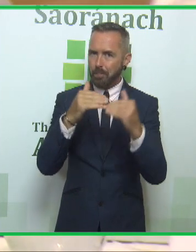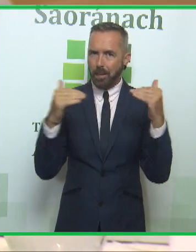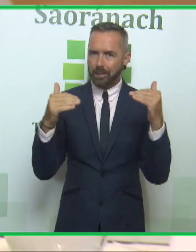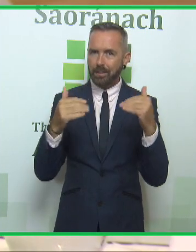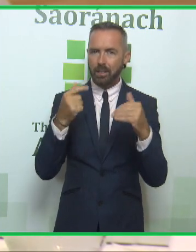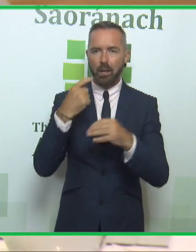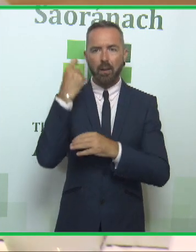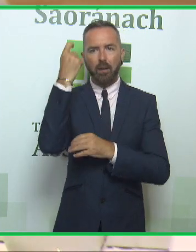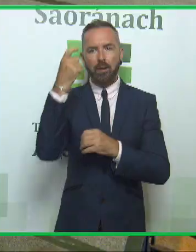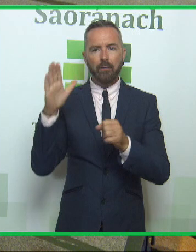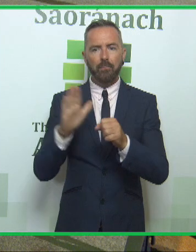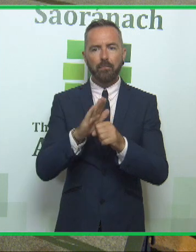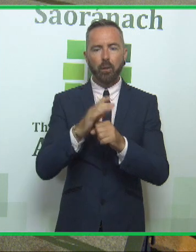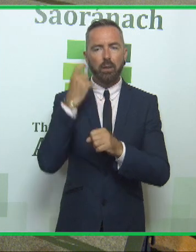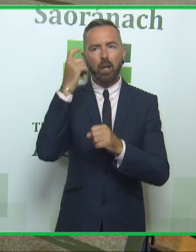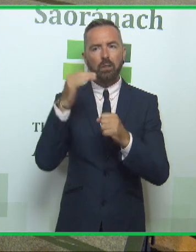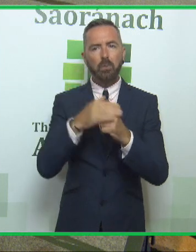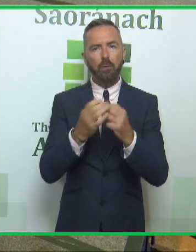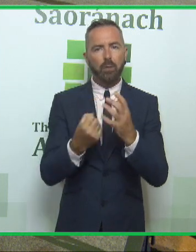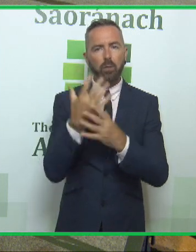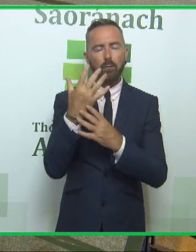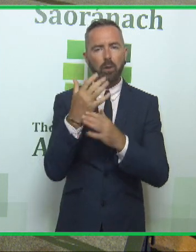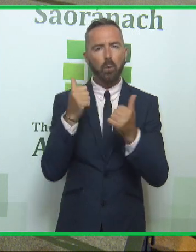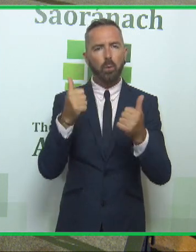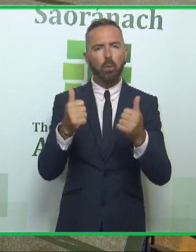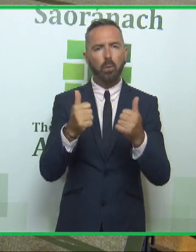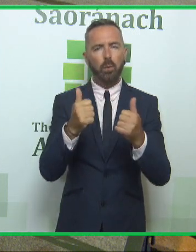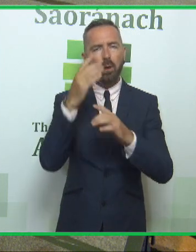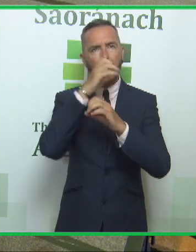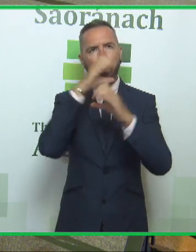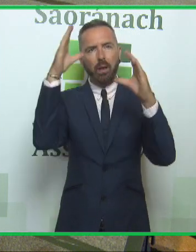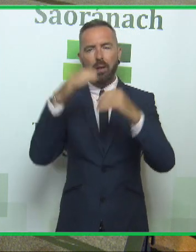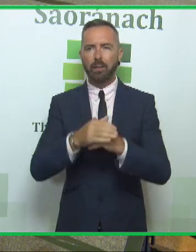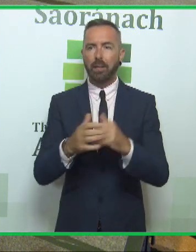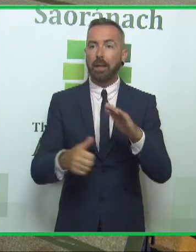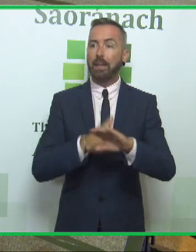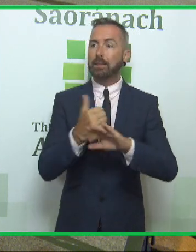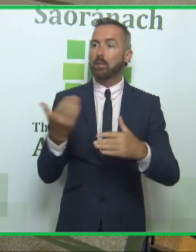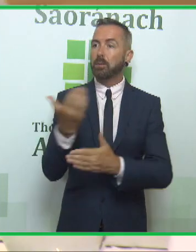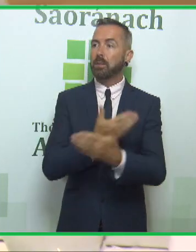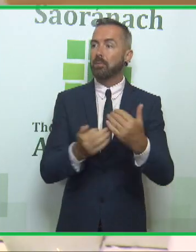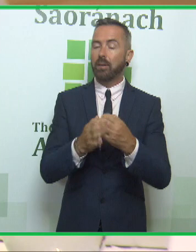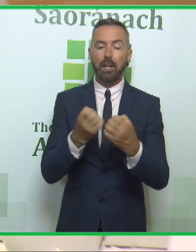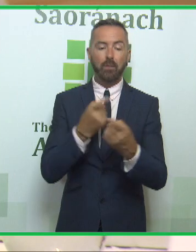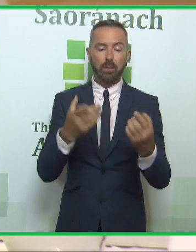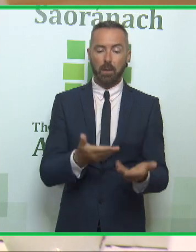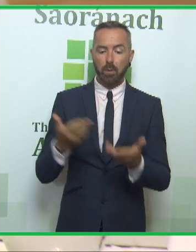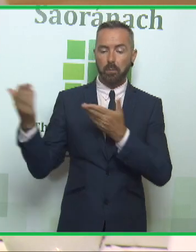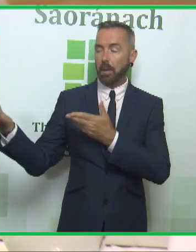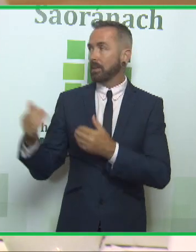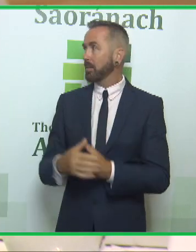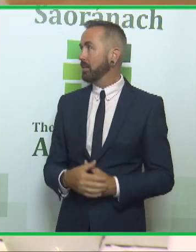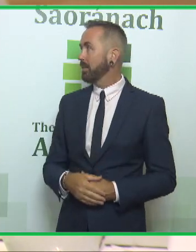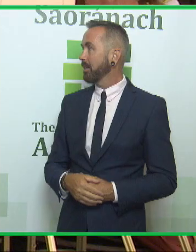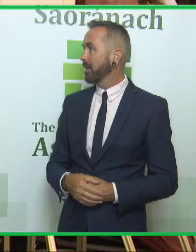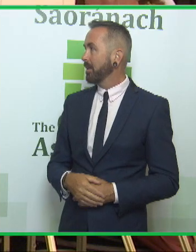capital into practice and set it in real terms for us. So now I think it sets up the discussion for Darrell, which I'm going to pass straight across to. That is